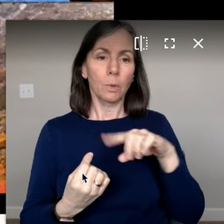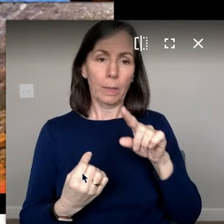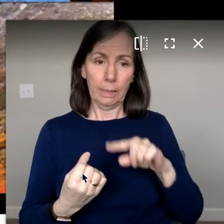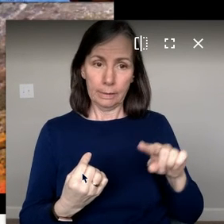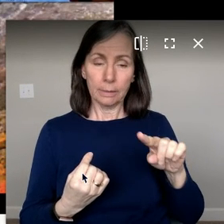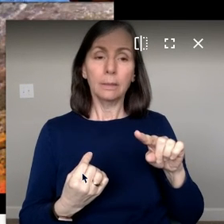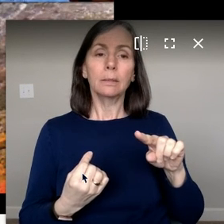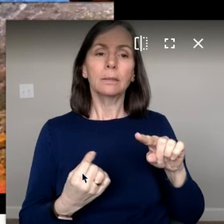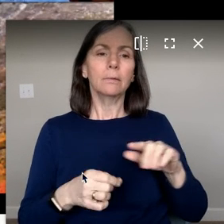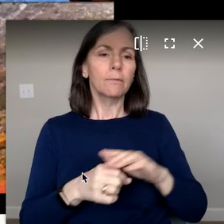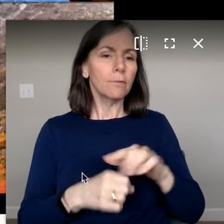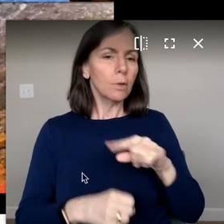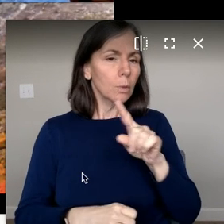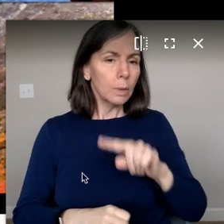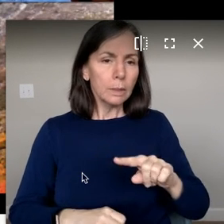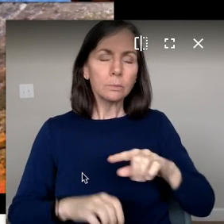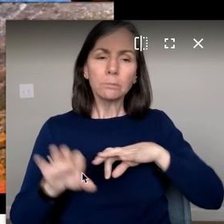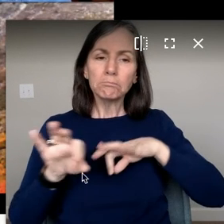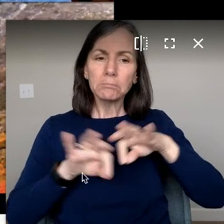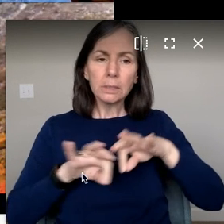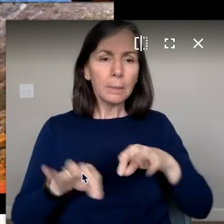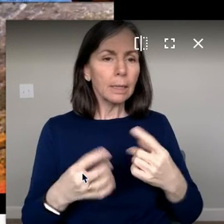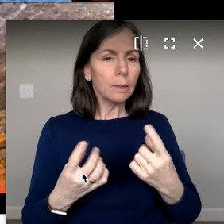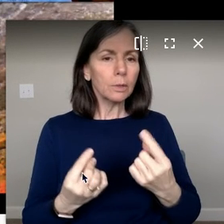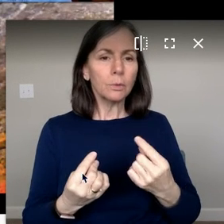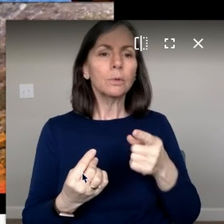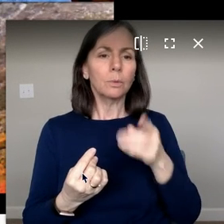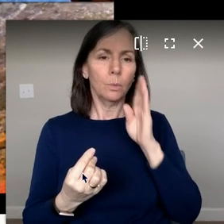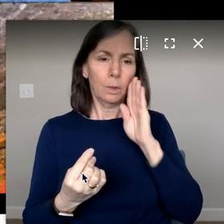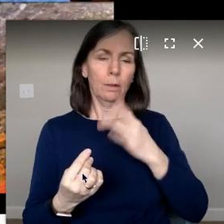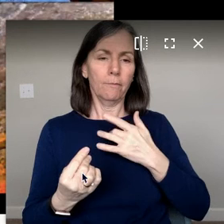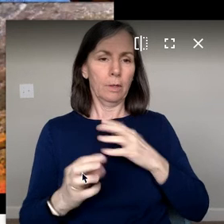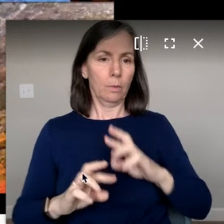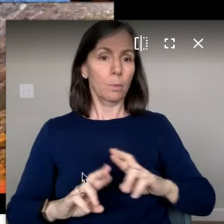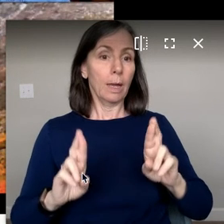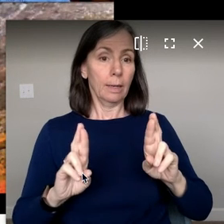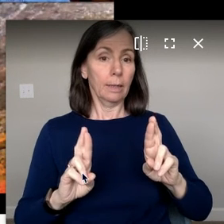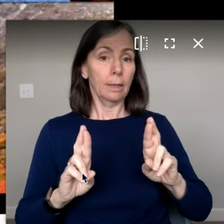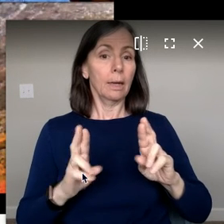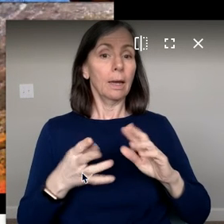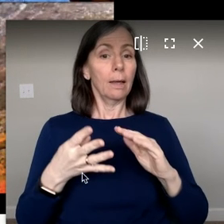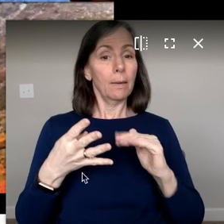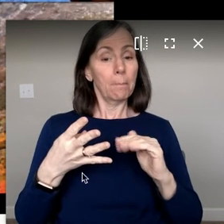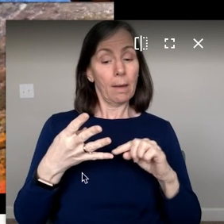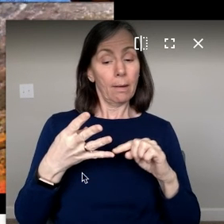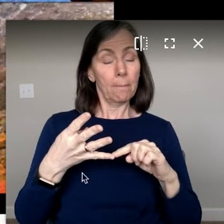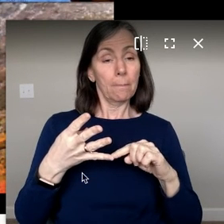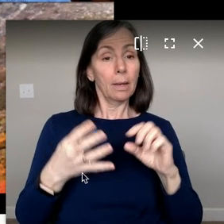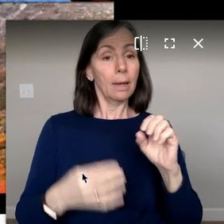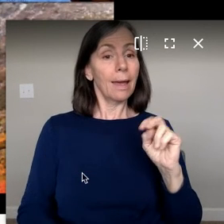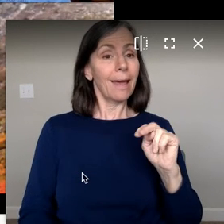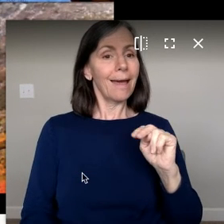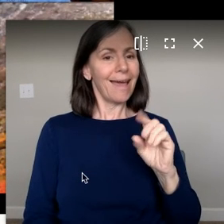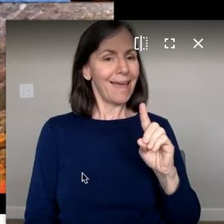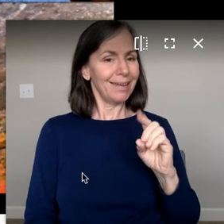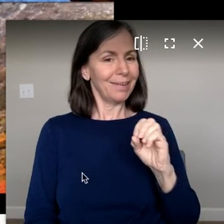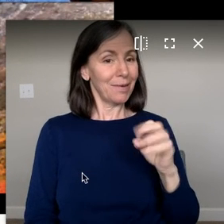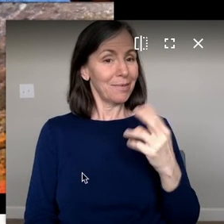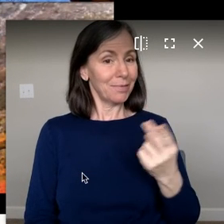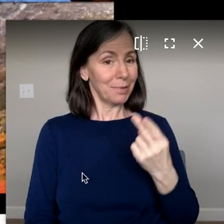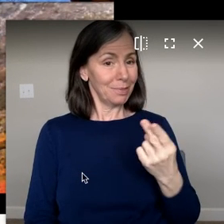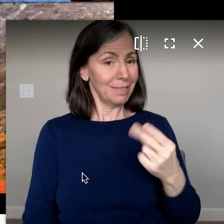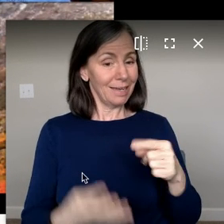entire quiz to get you ready. And then at the bottom where it says end of Thursday, which means this is the last thing